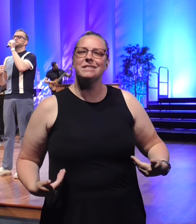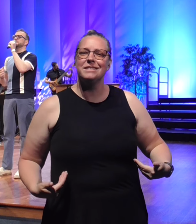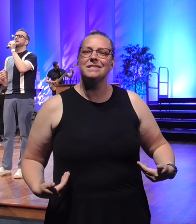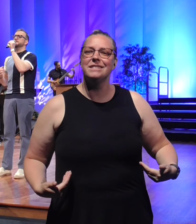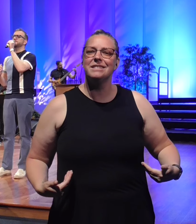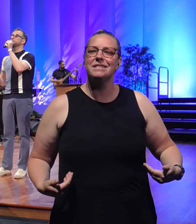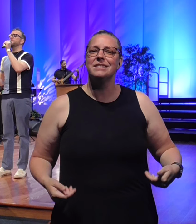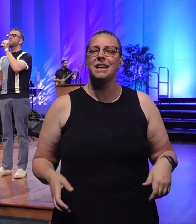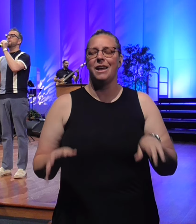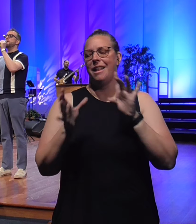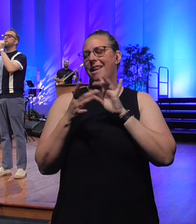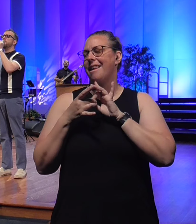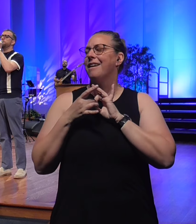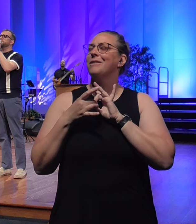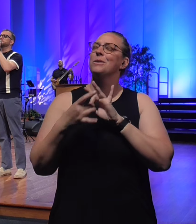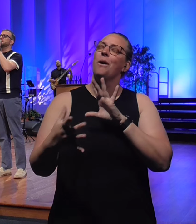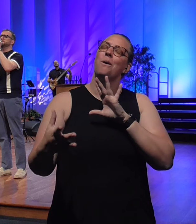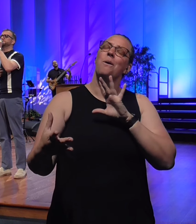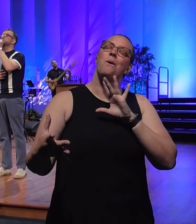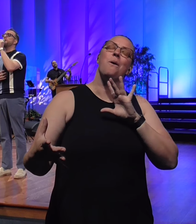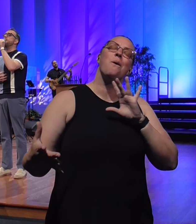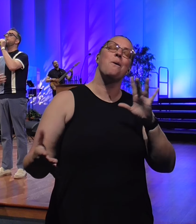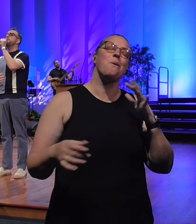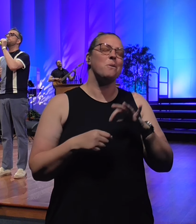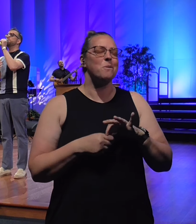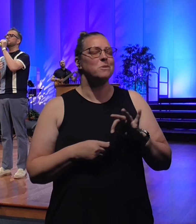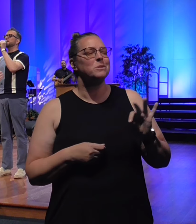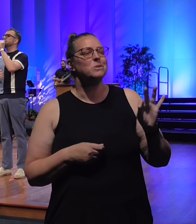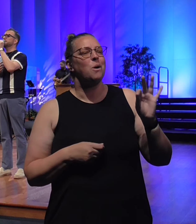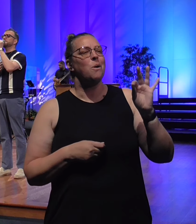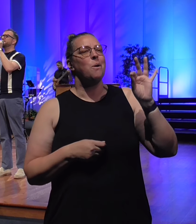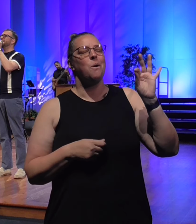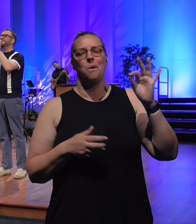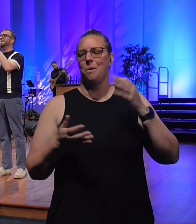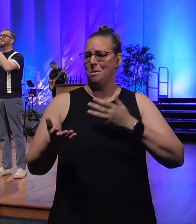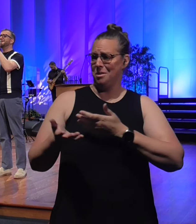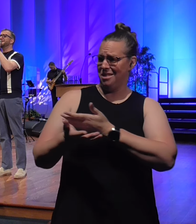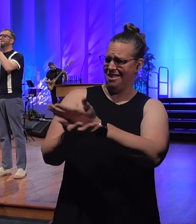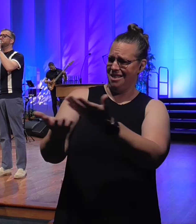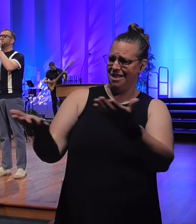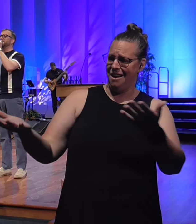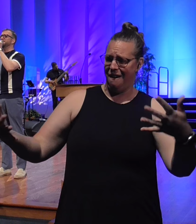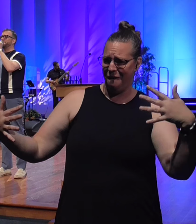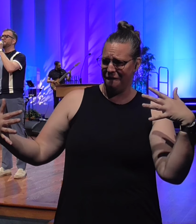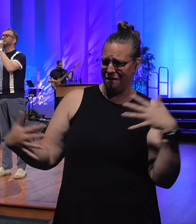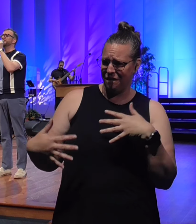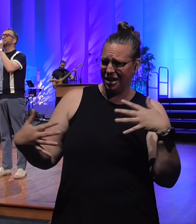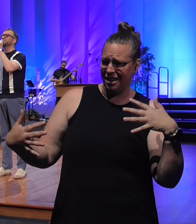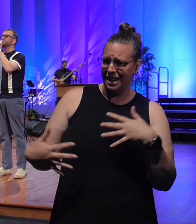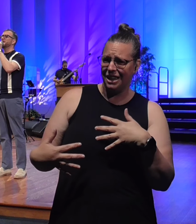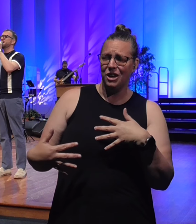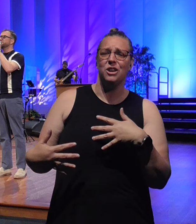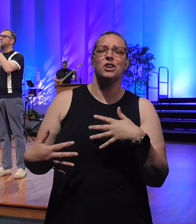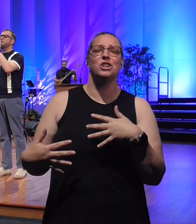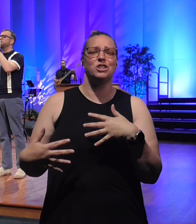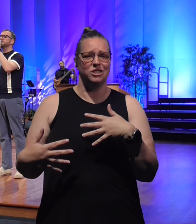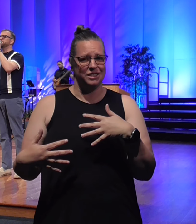name. Let go, my soul, of every